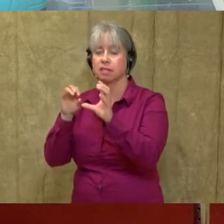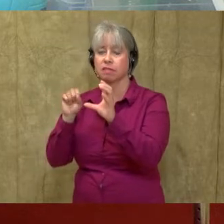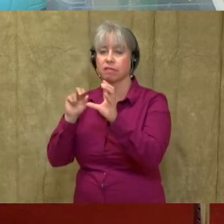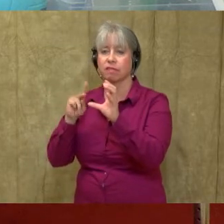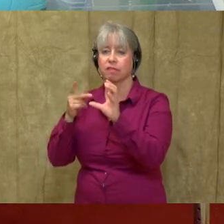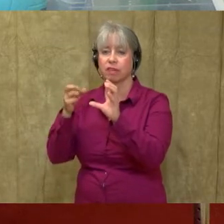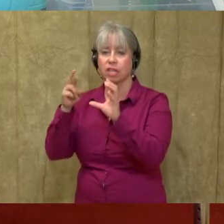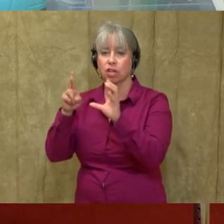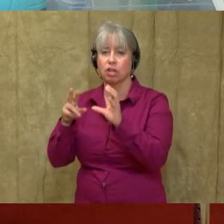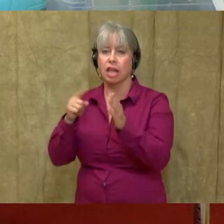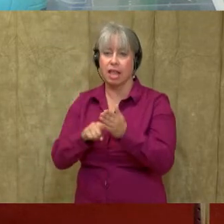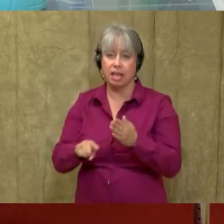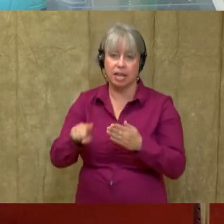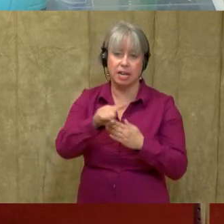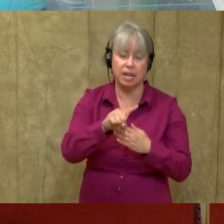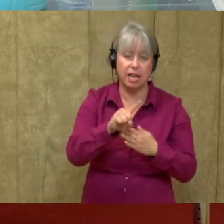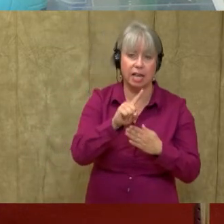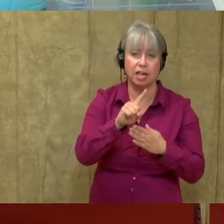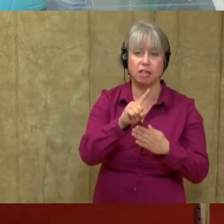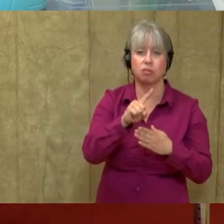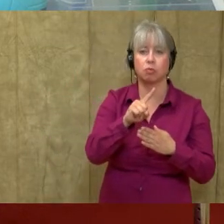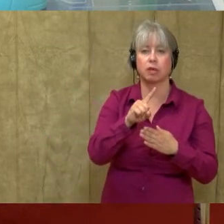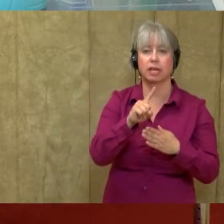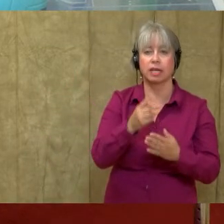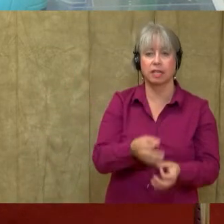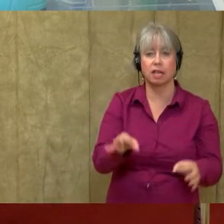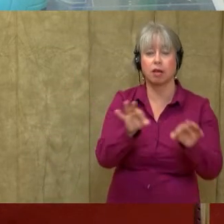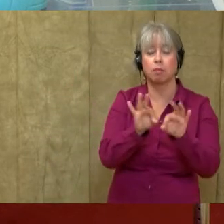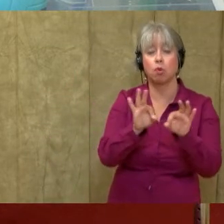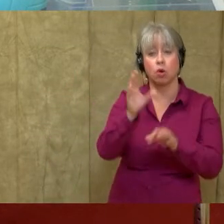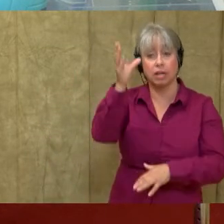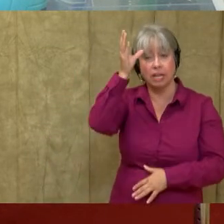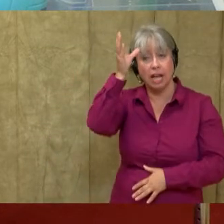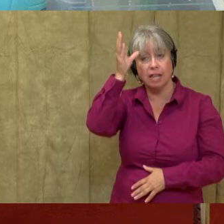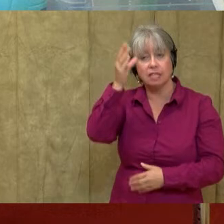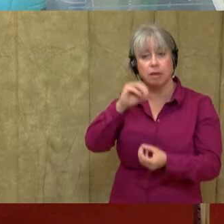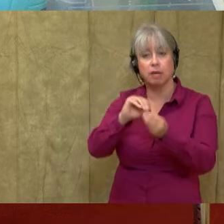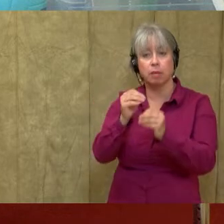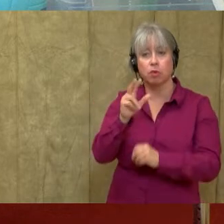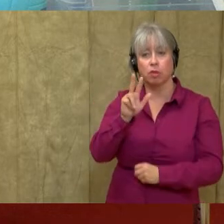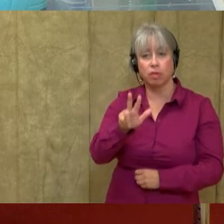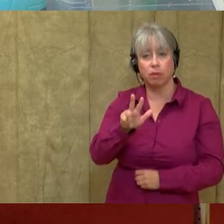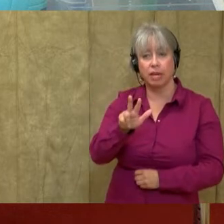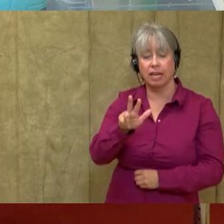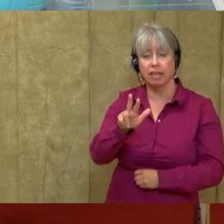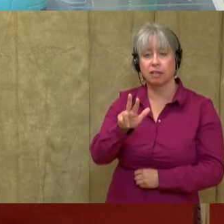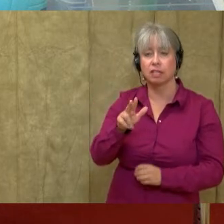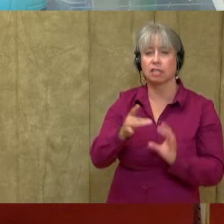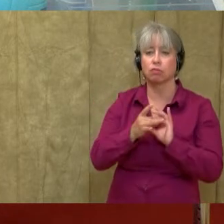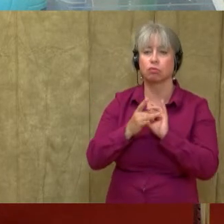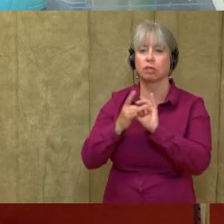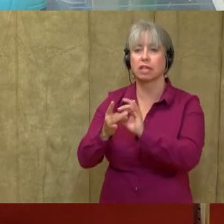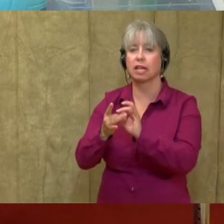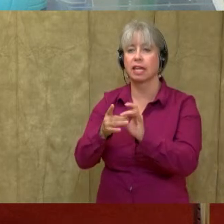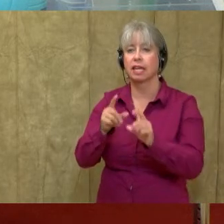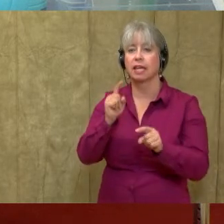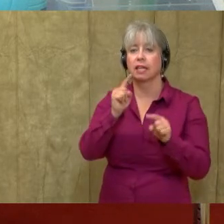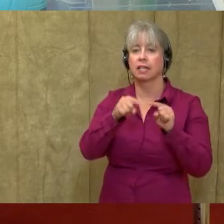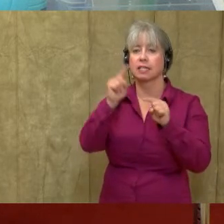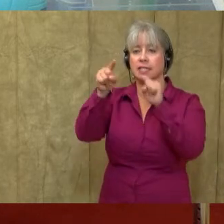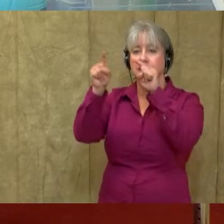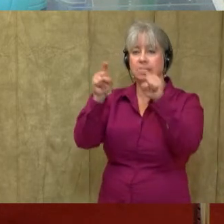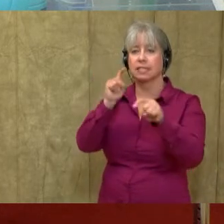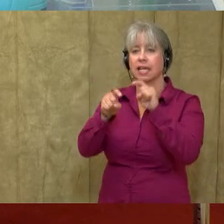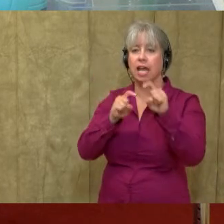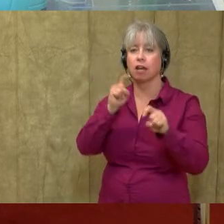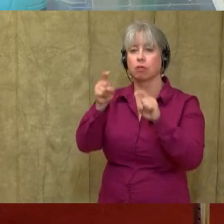focused on essential concept 3, which is the last essential concept for this fourth quarter. It's about scatter plots, slope,